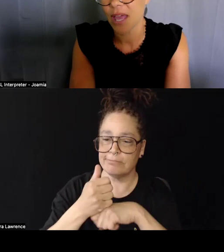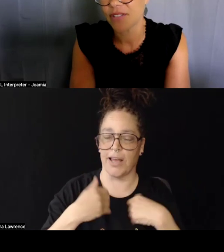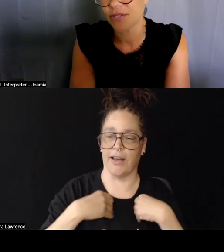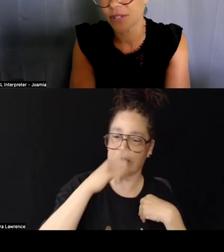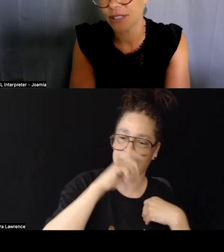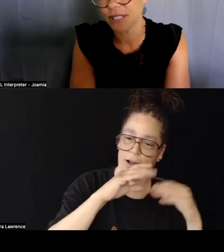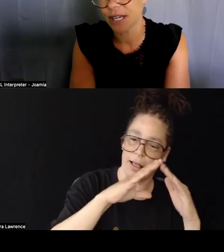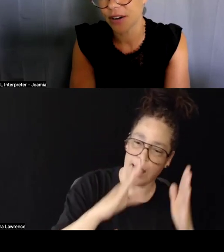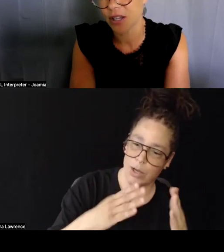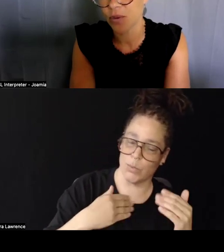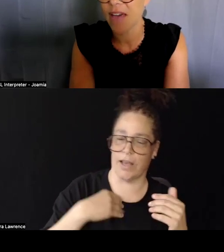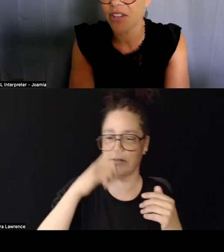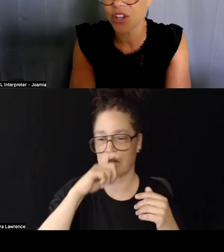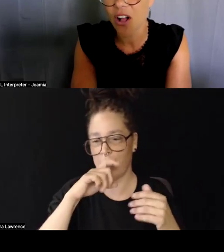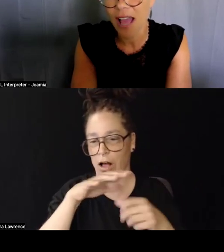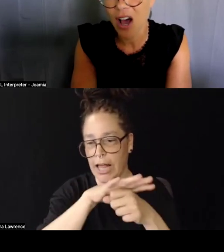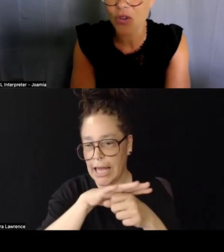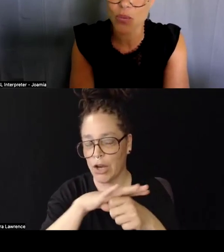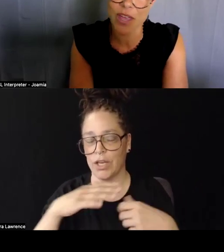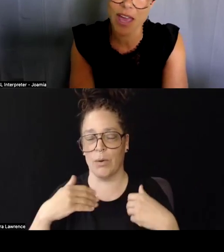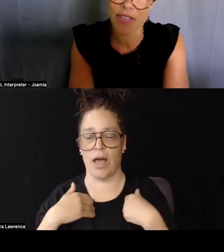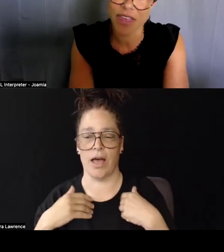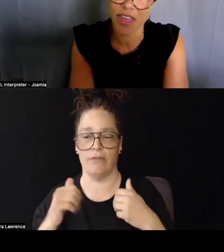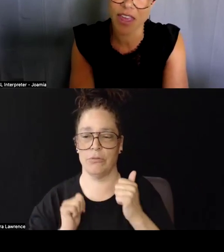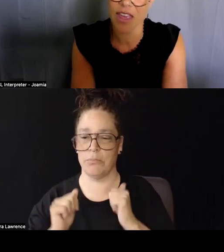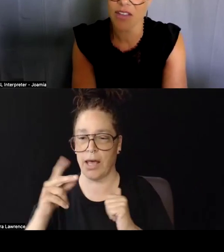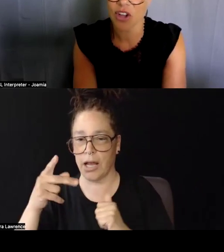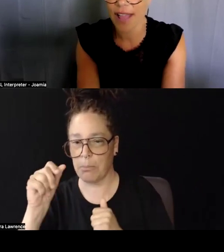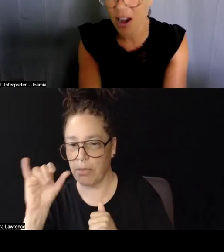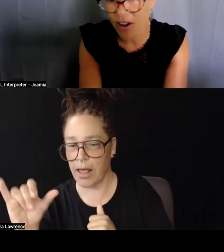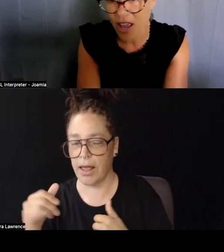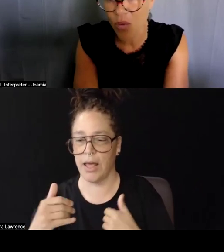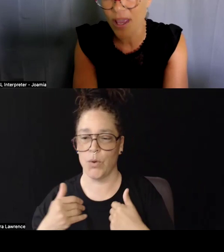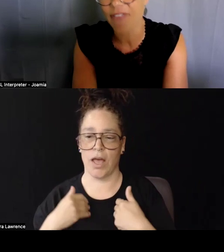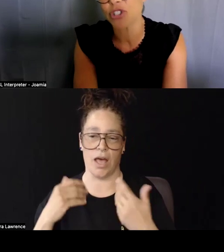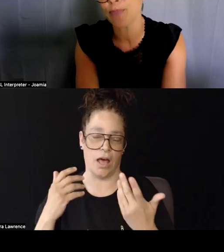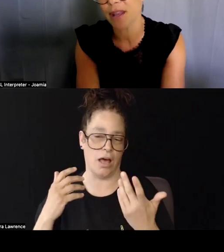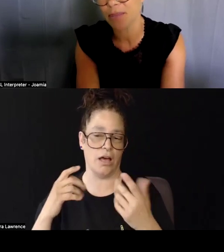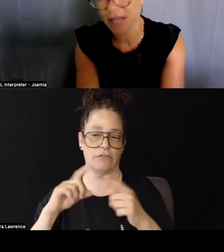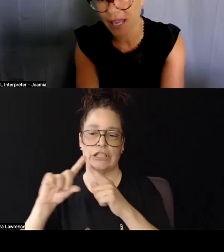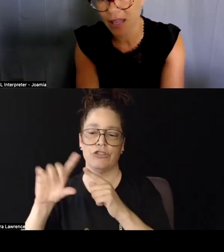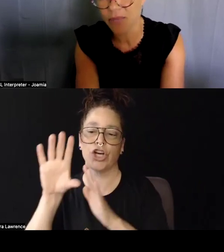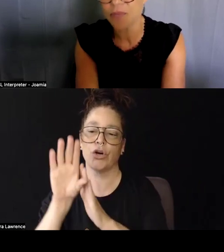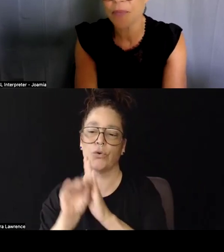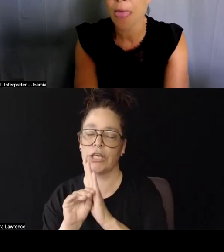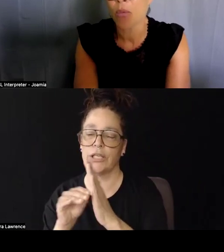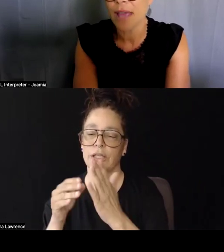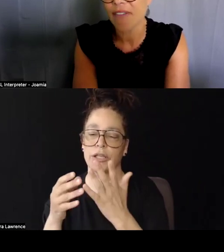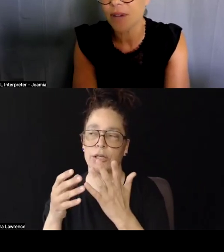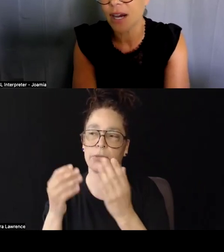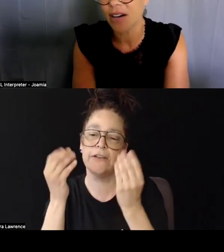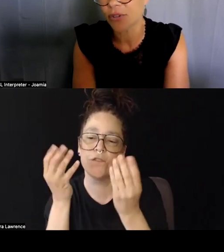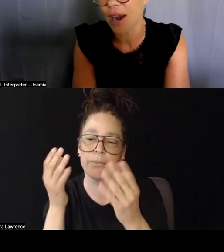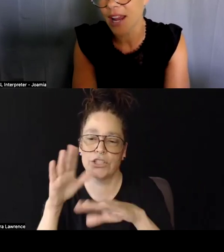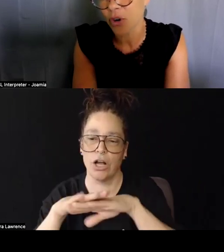So we have different areas. We have the dollhouse, we have the doll area, we have the dramatic play, and we